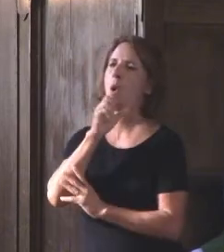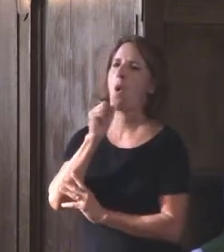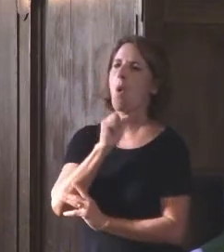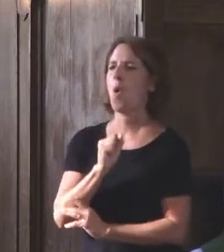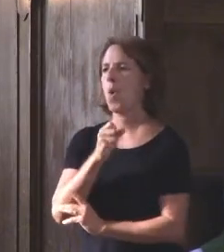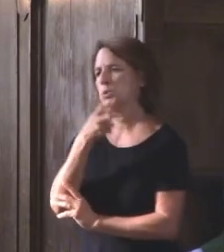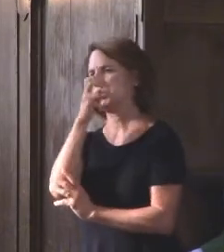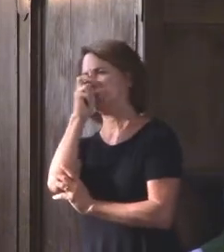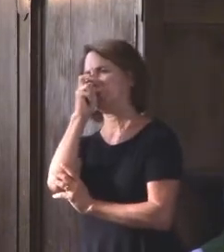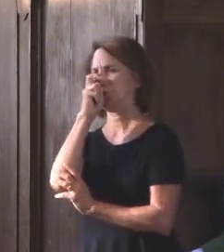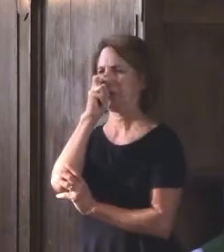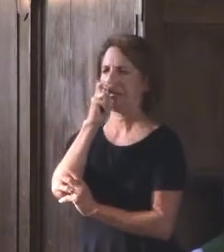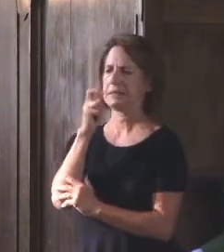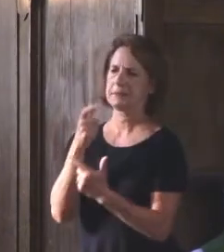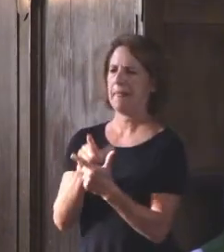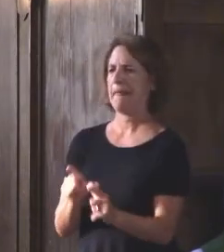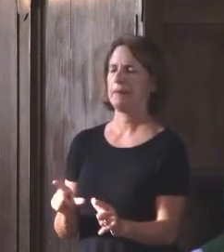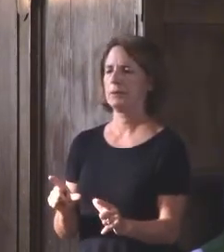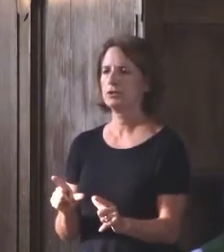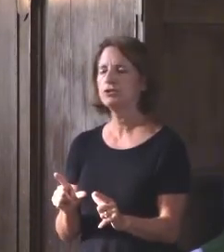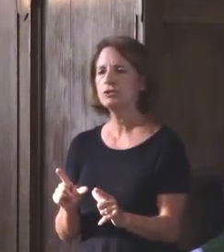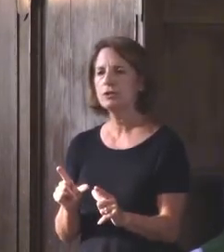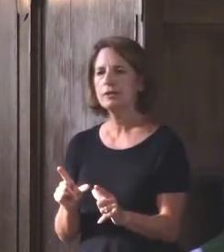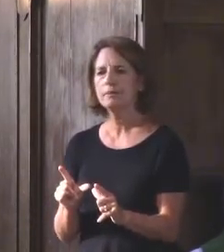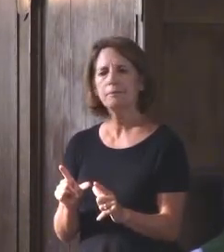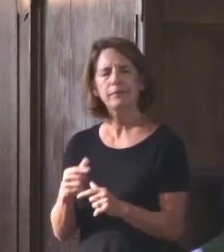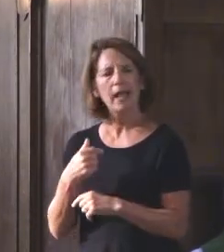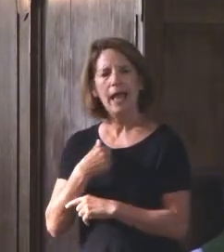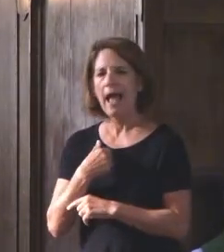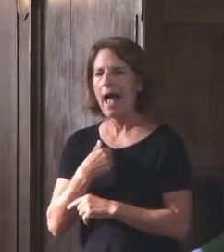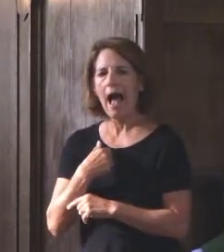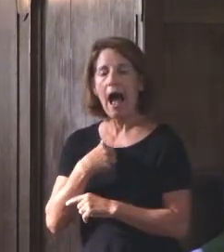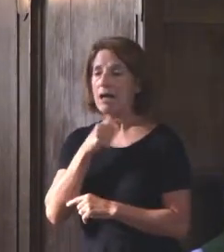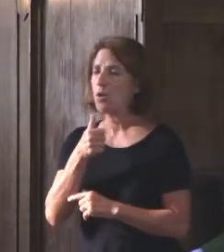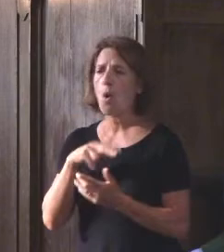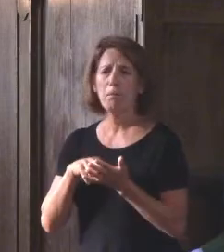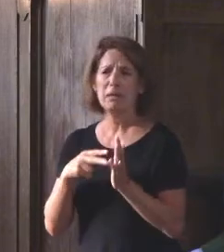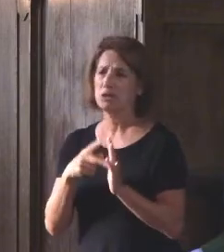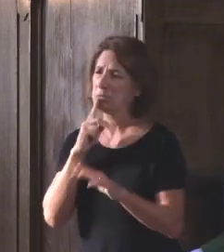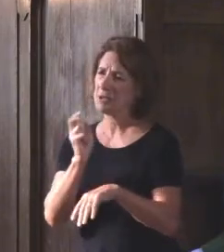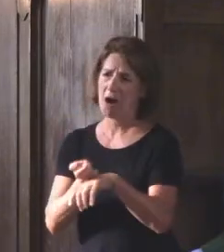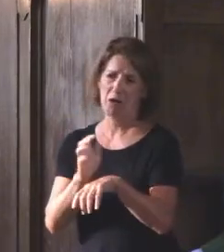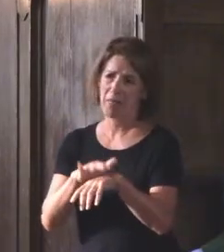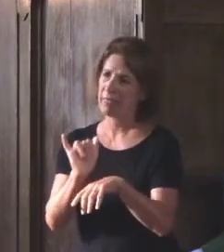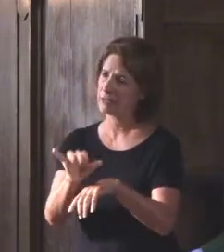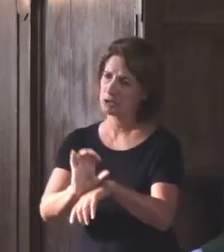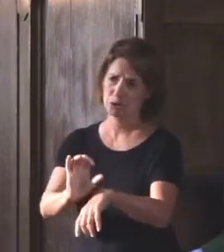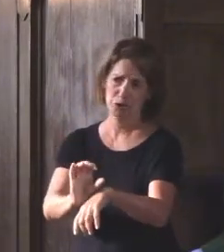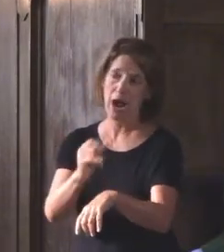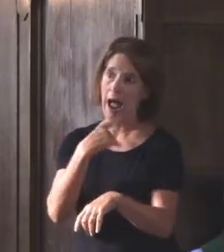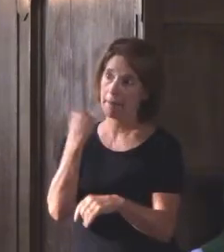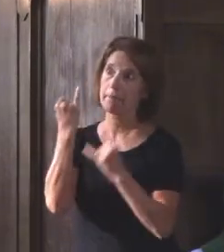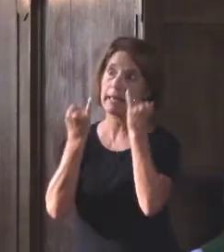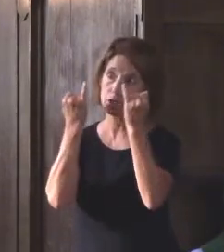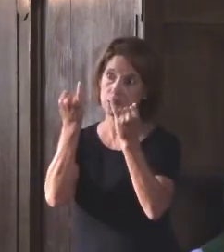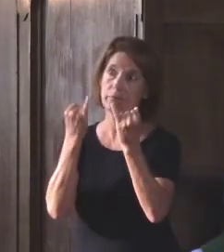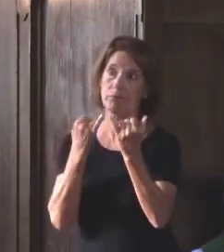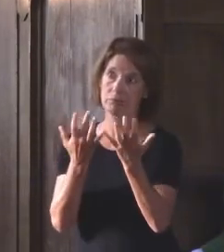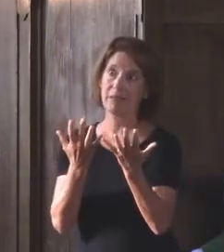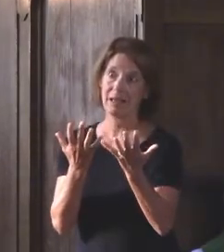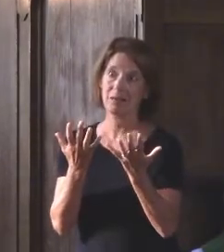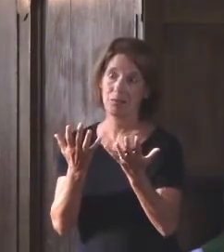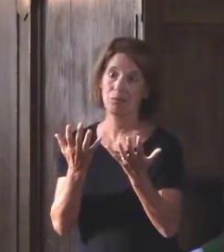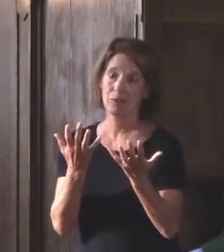strict-sounding sorts of language. And I don't mean to be too hard on them, because I imagine what they figured was,